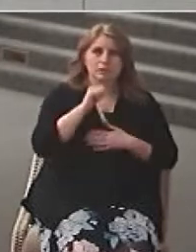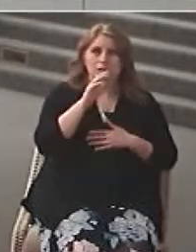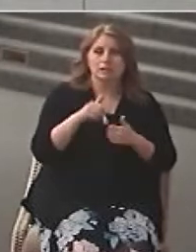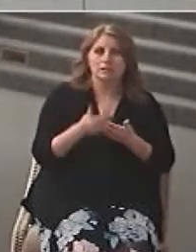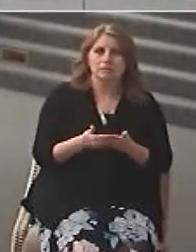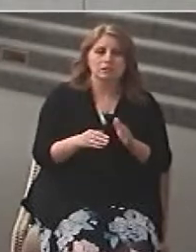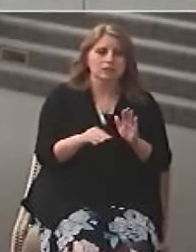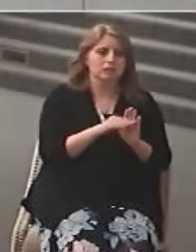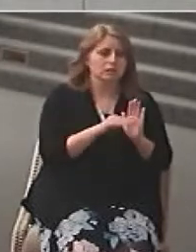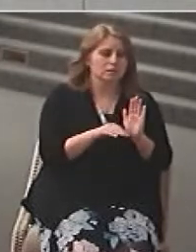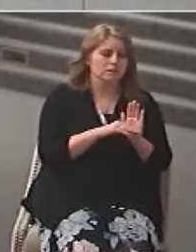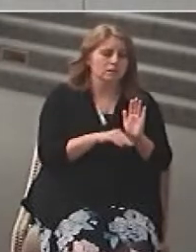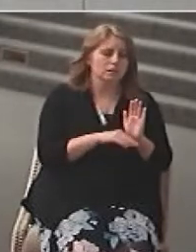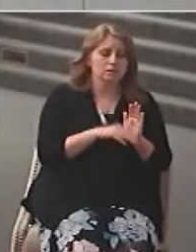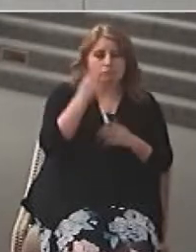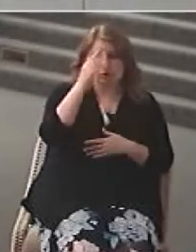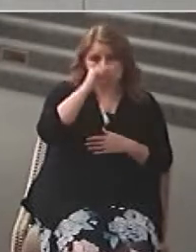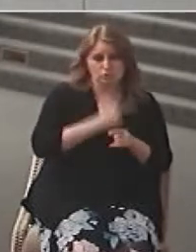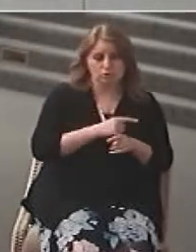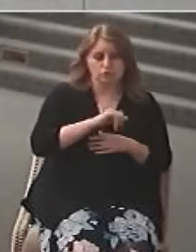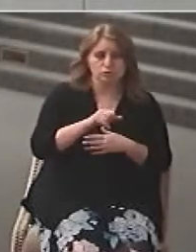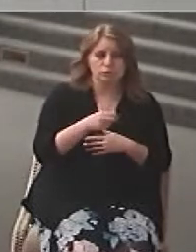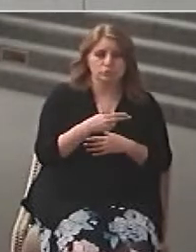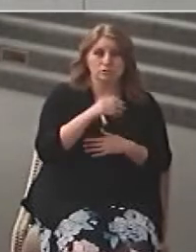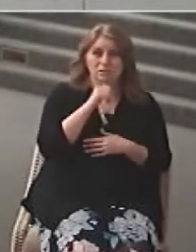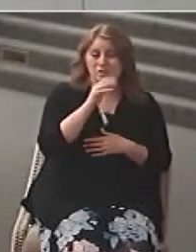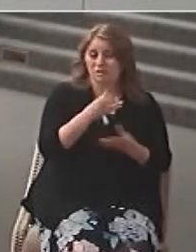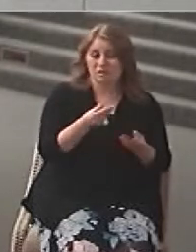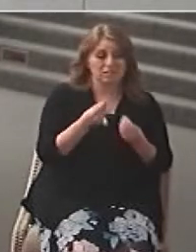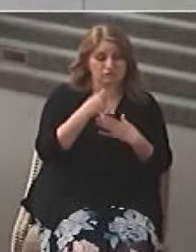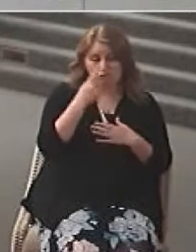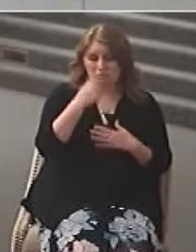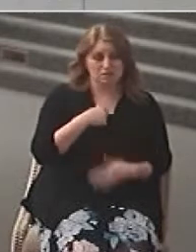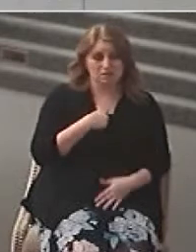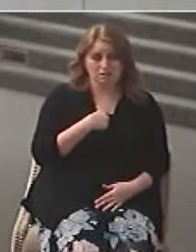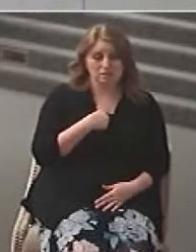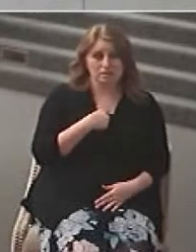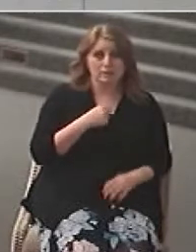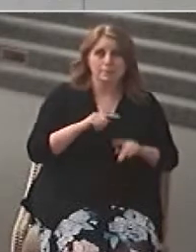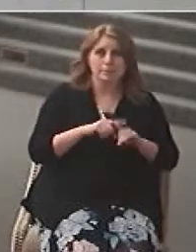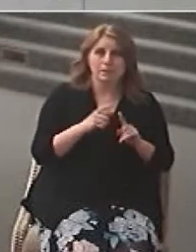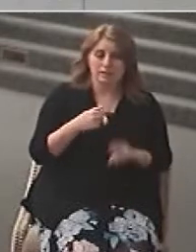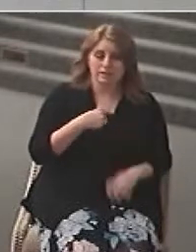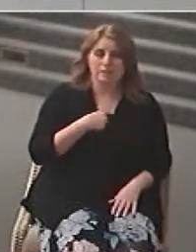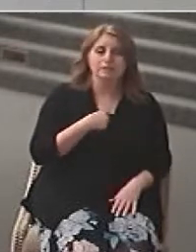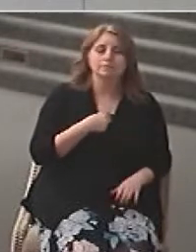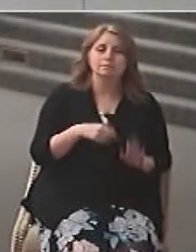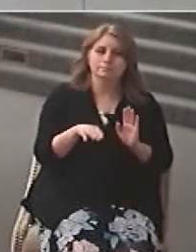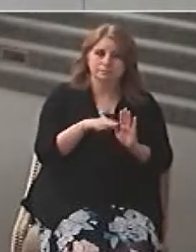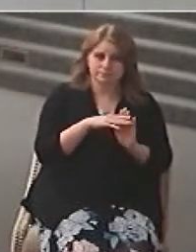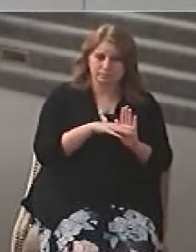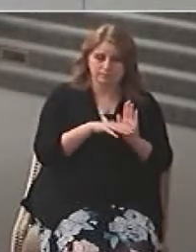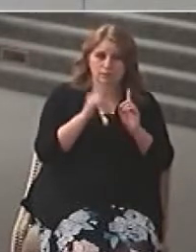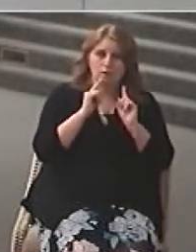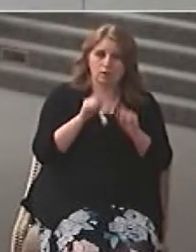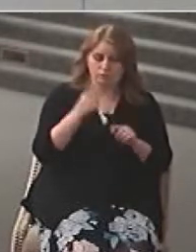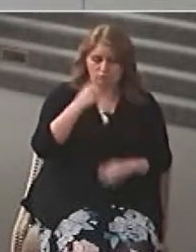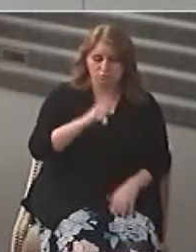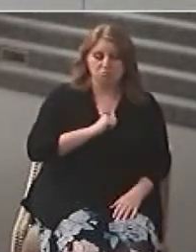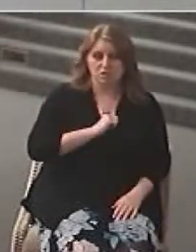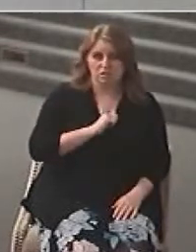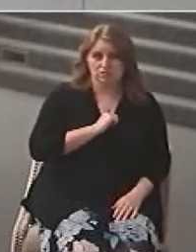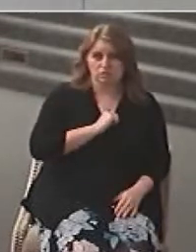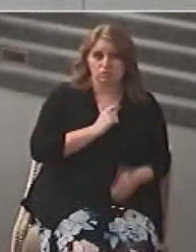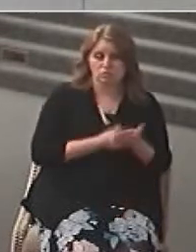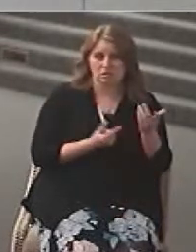Josh. He's not going to give an account for me. But I have to give an account for myself and